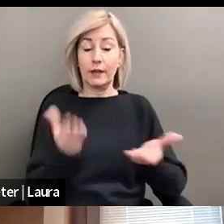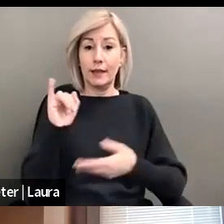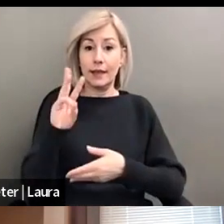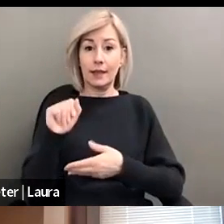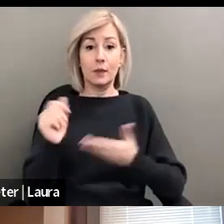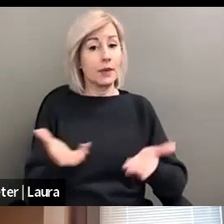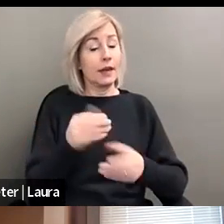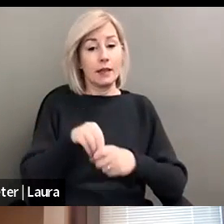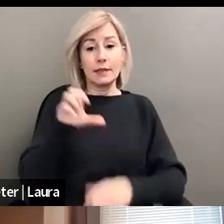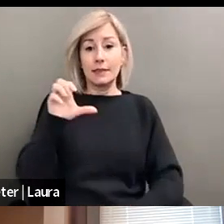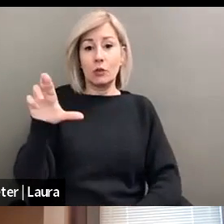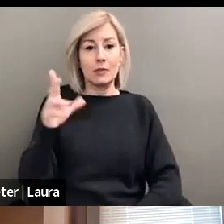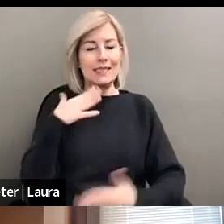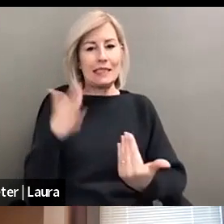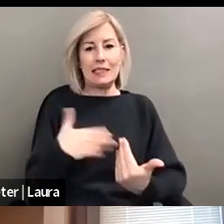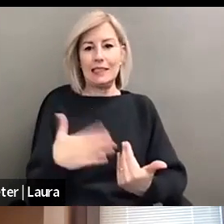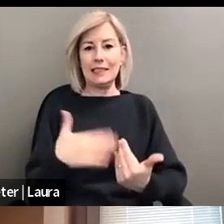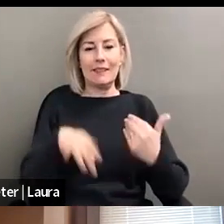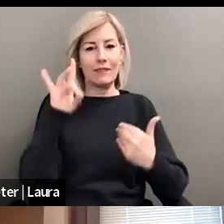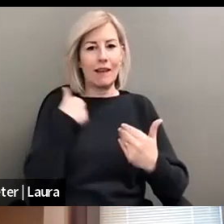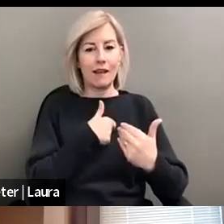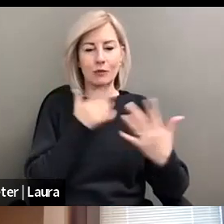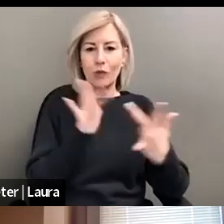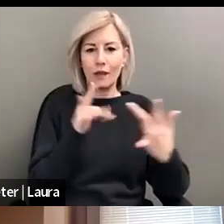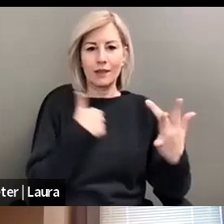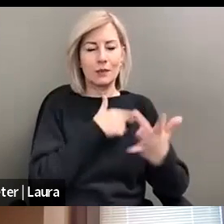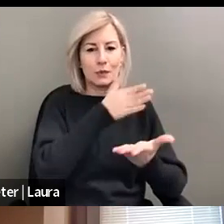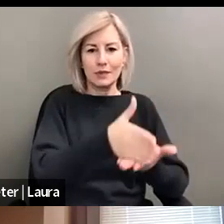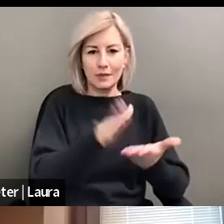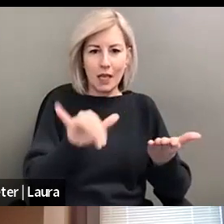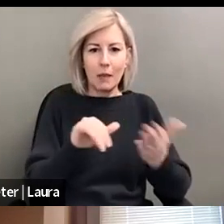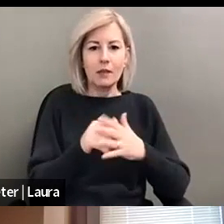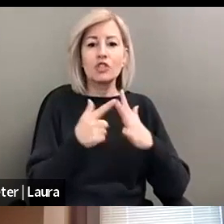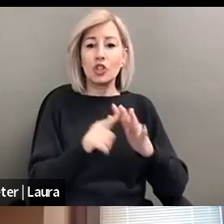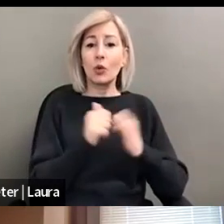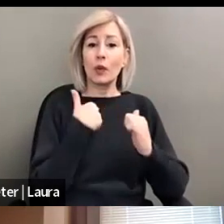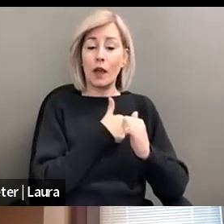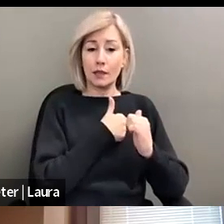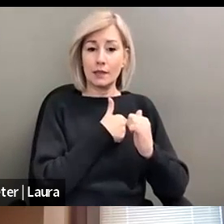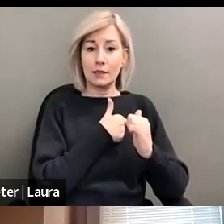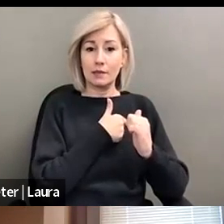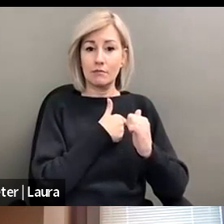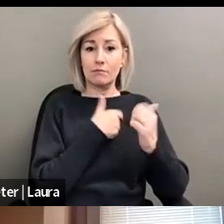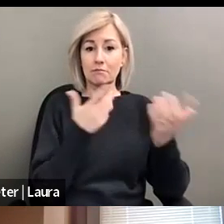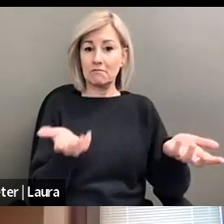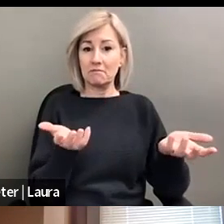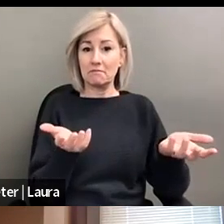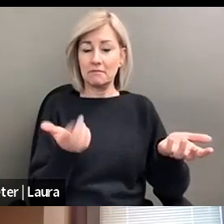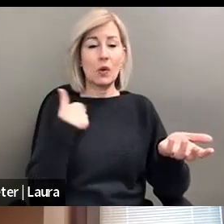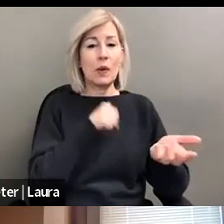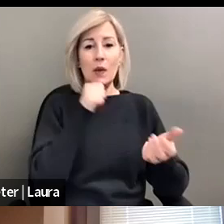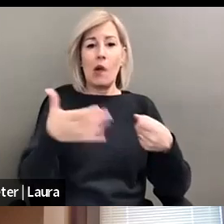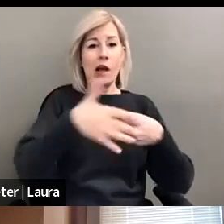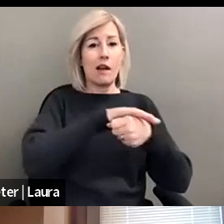all here in Cedar Rapids. It's easy to find us, to get a hold of us, to stop by, start with us. And we don't cover